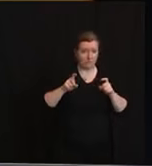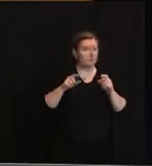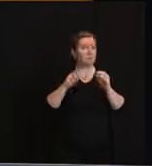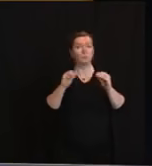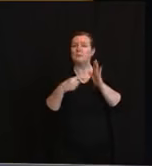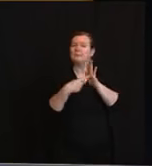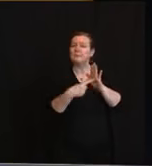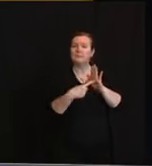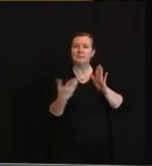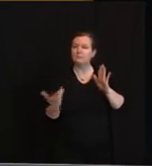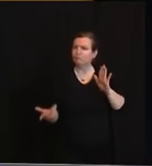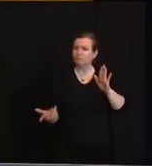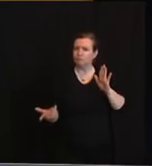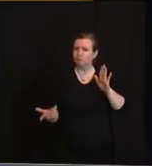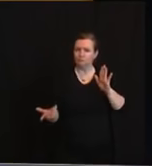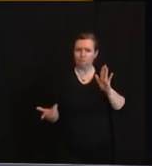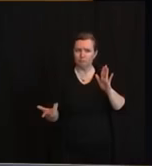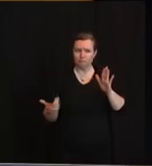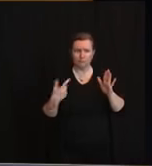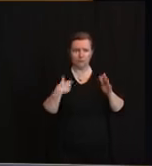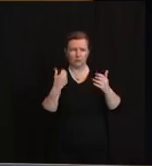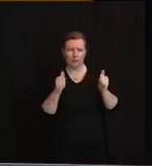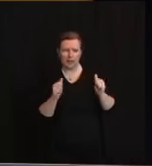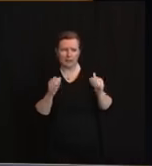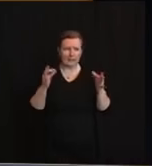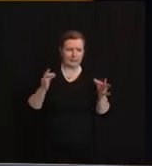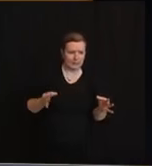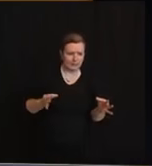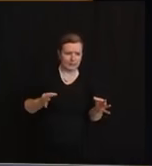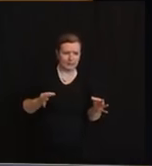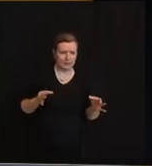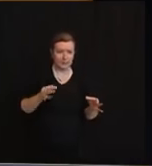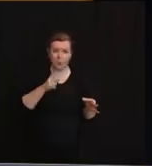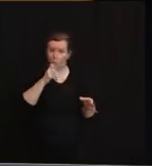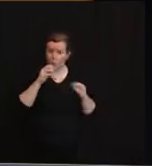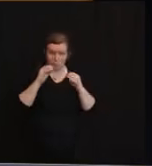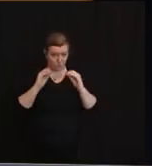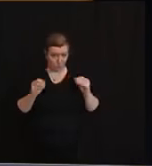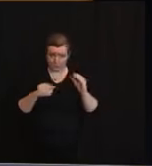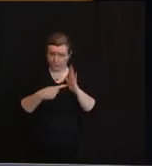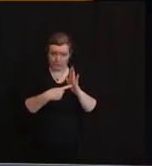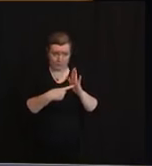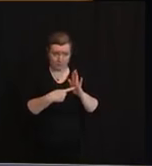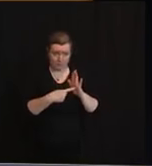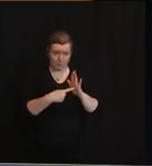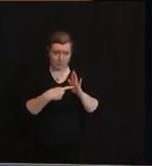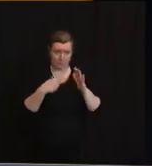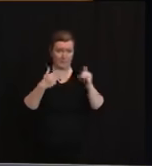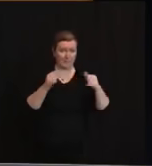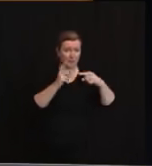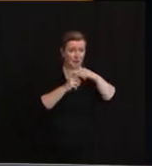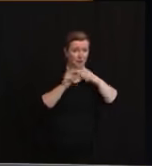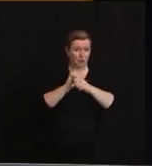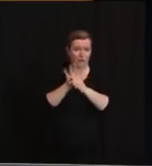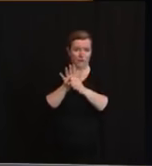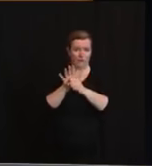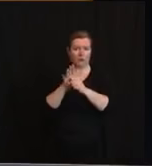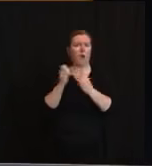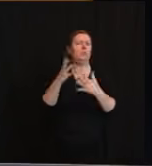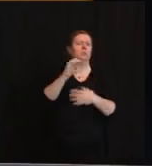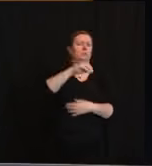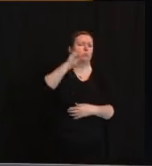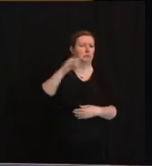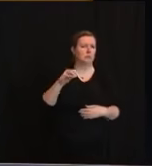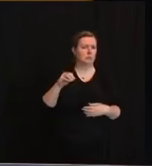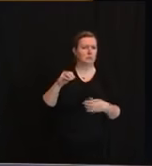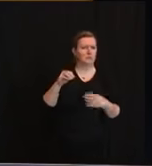percentage of asymptomatic individuals who could also be positive for COVID-19. So it's going to be important